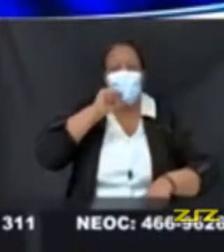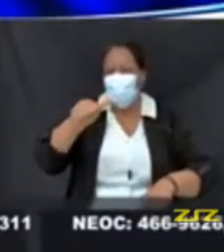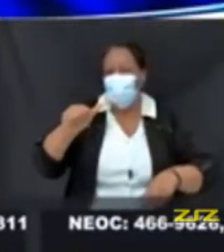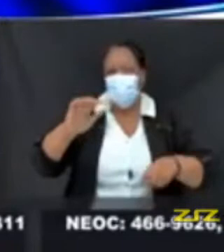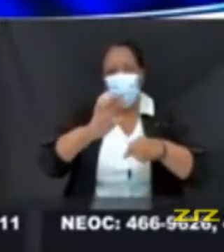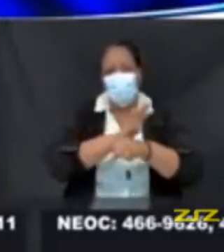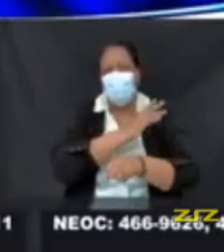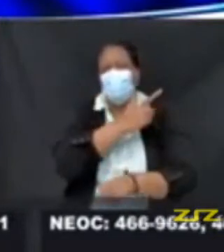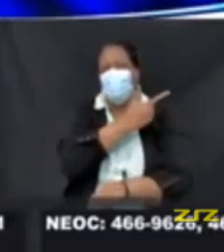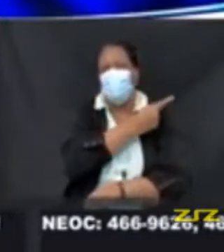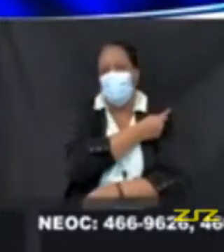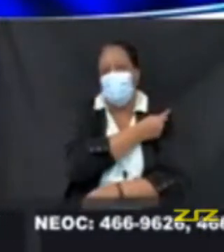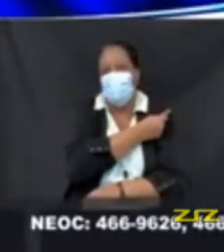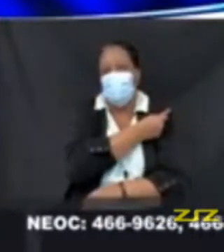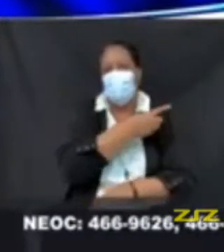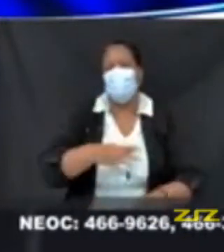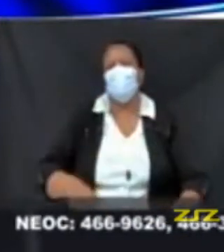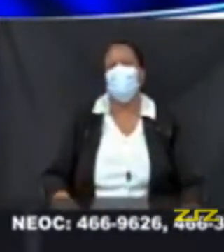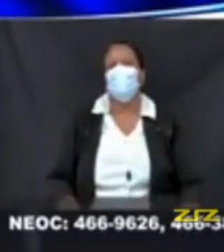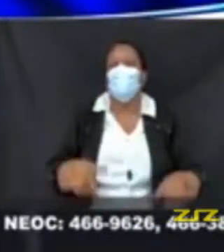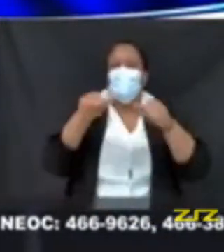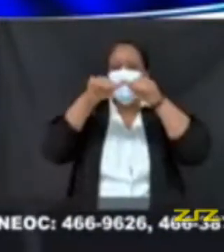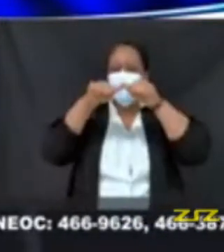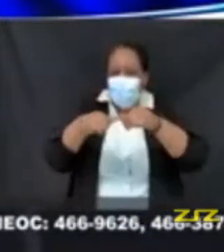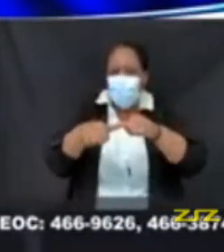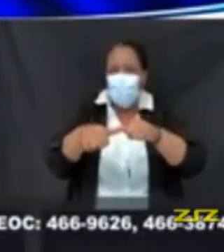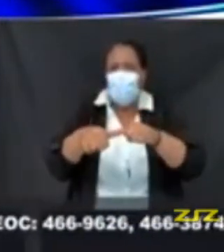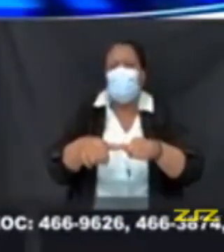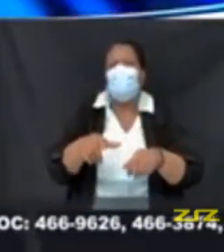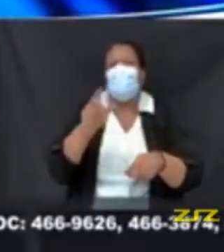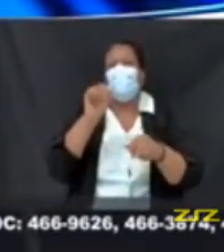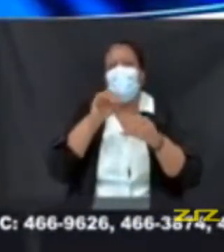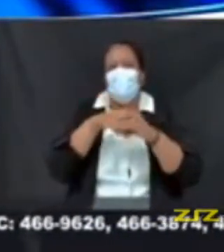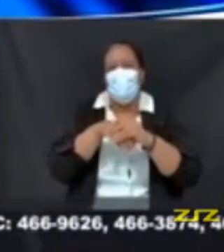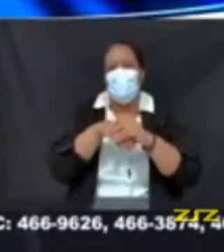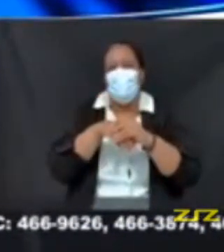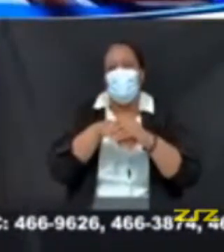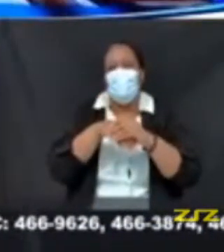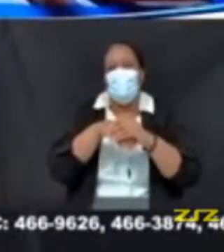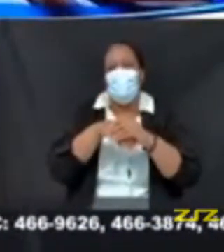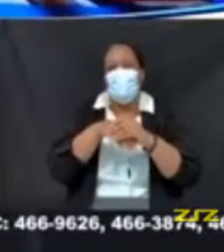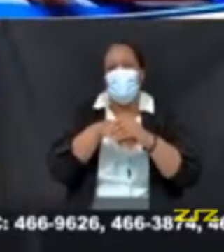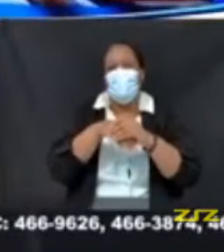required to remain in quarantine for at least 14 days, either at